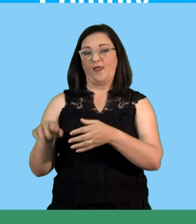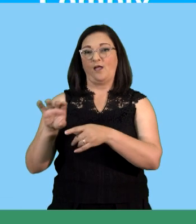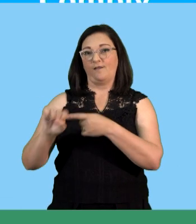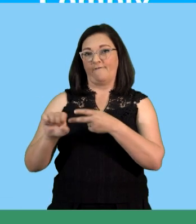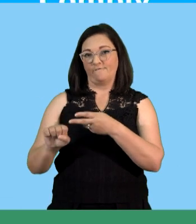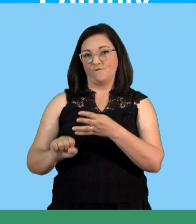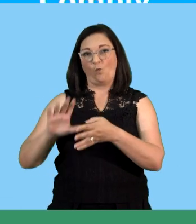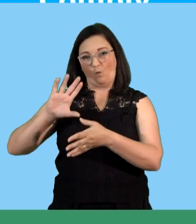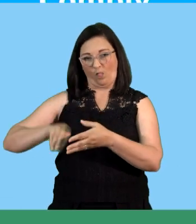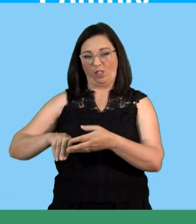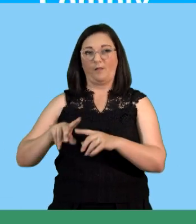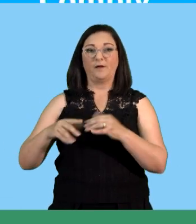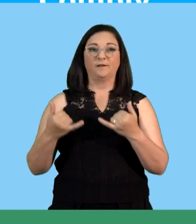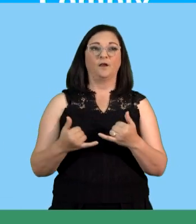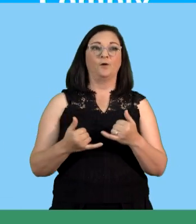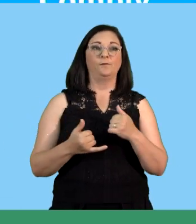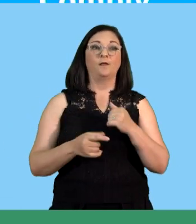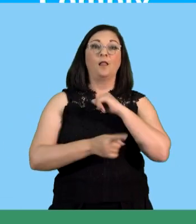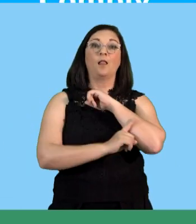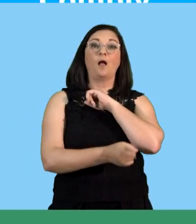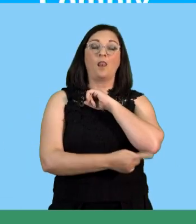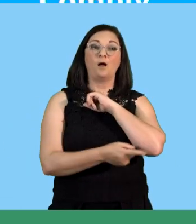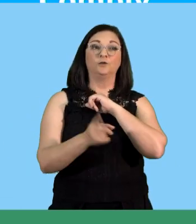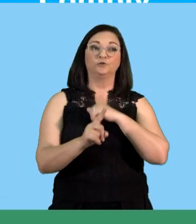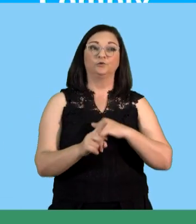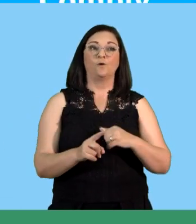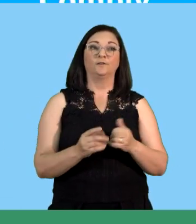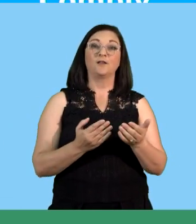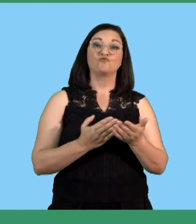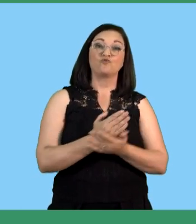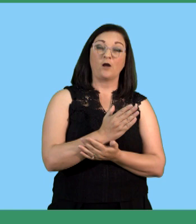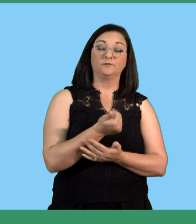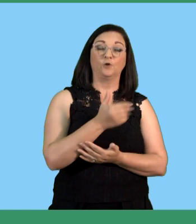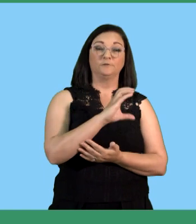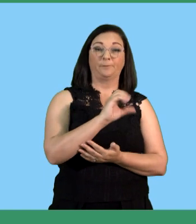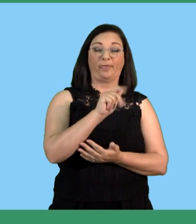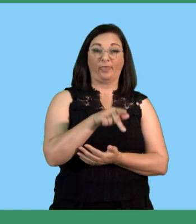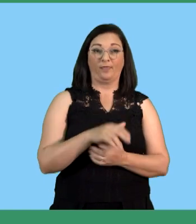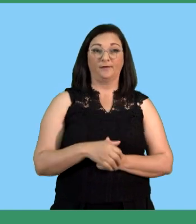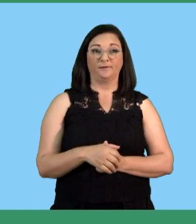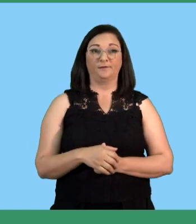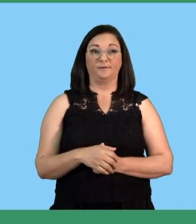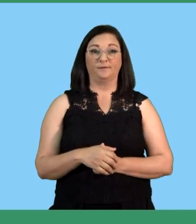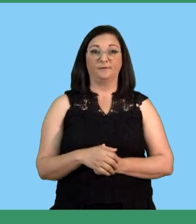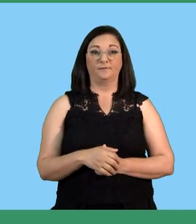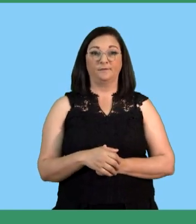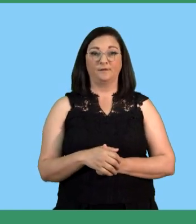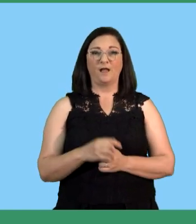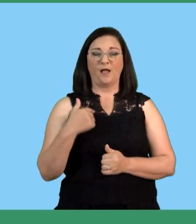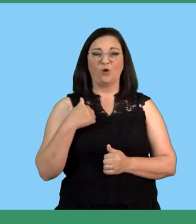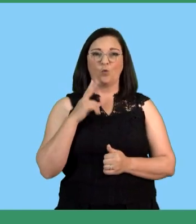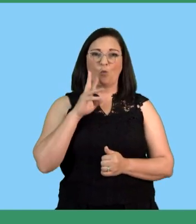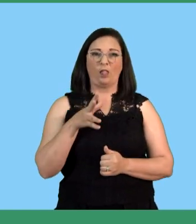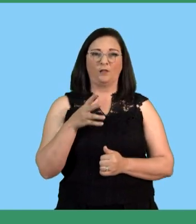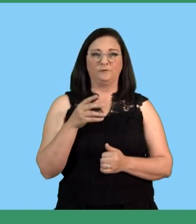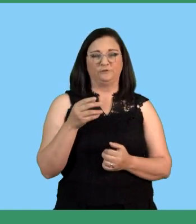We now need to move on to the last part, which is what? The rights according to the CPA. Right, I will touch briefly on them